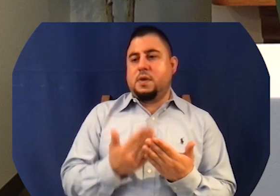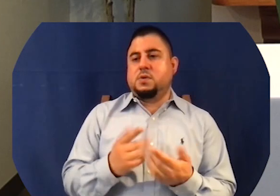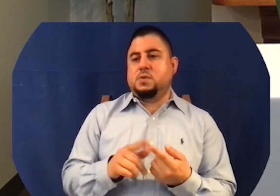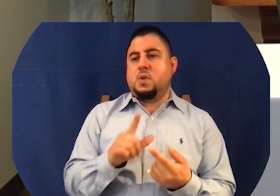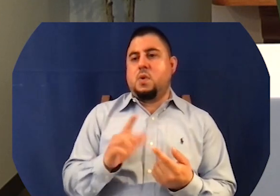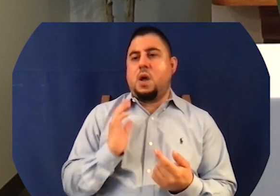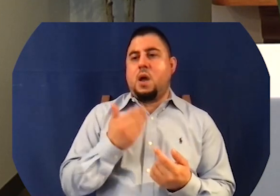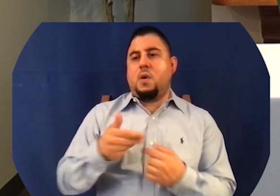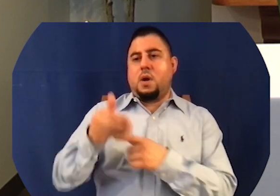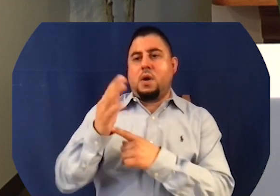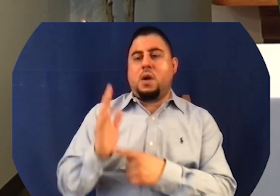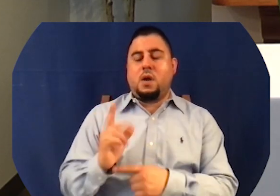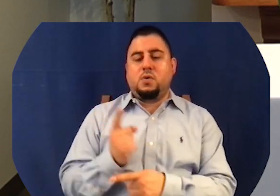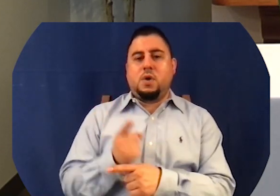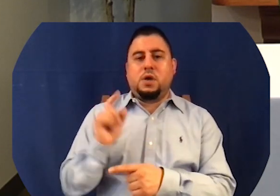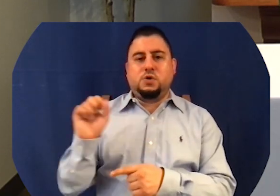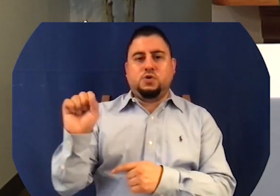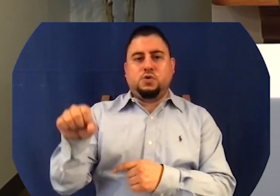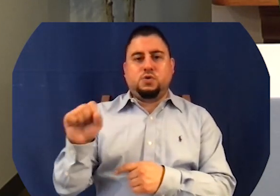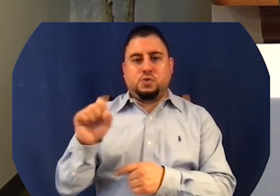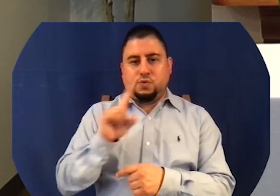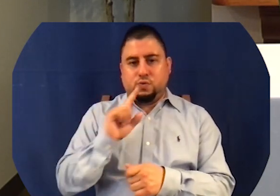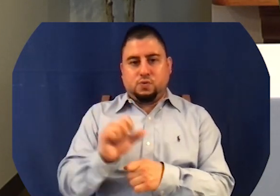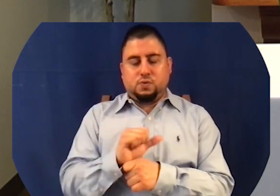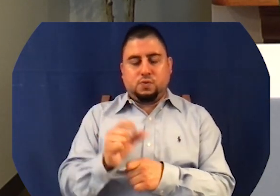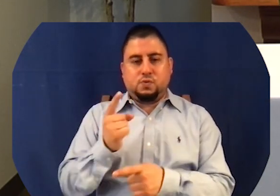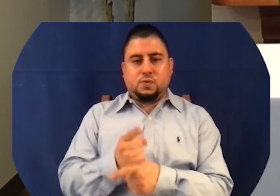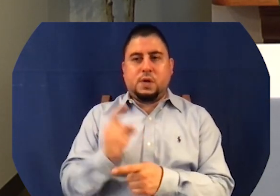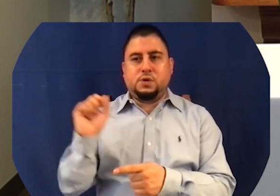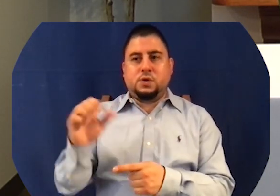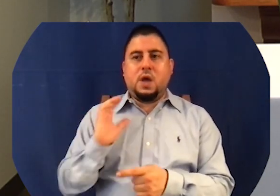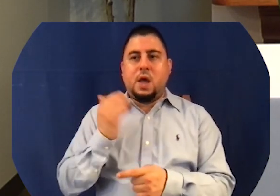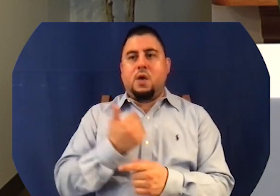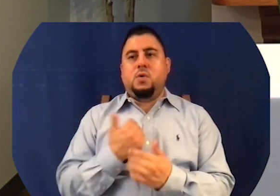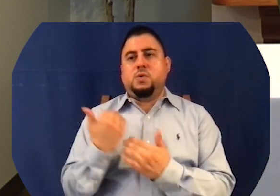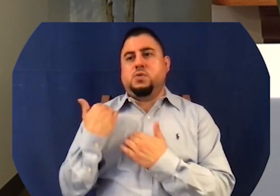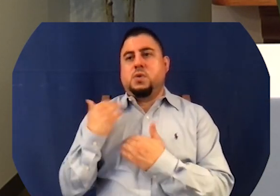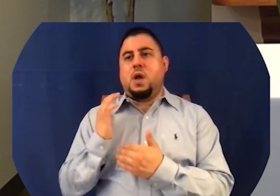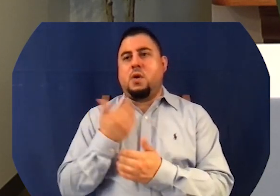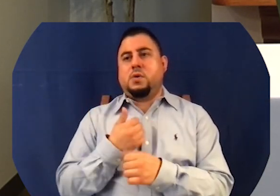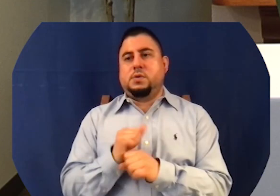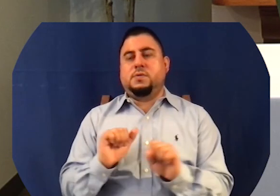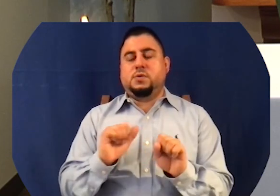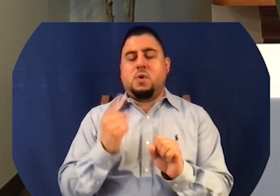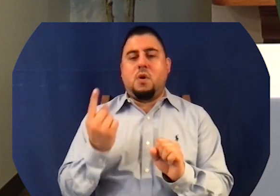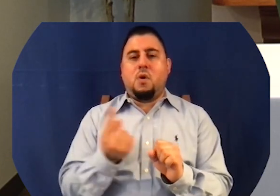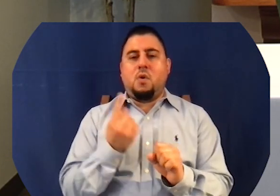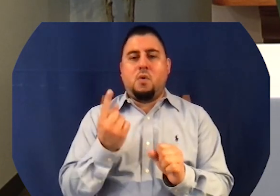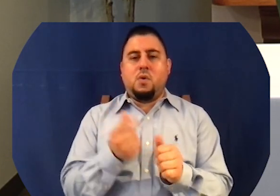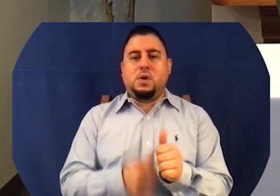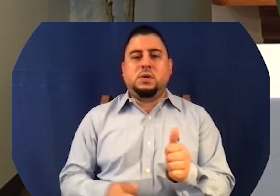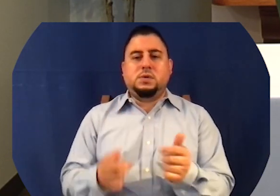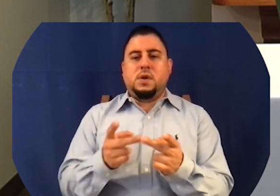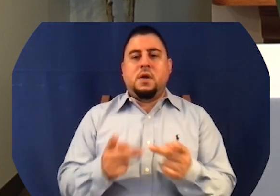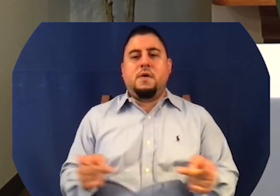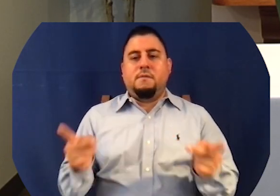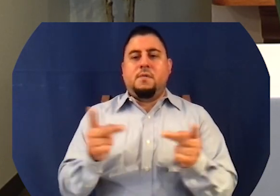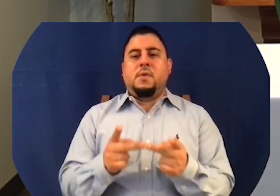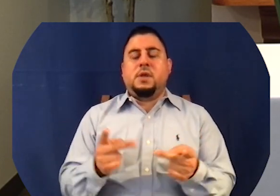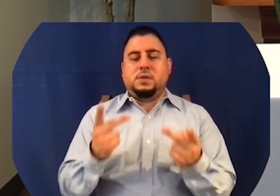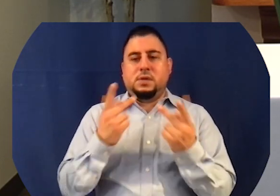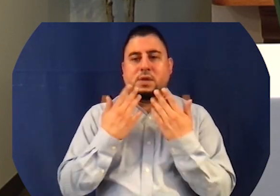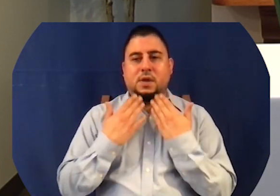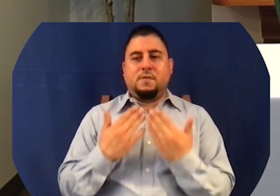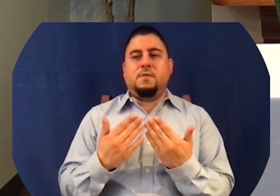our God. It is right and just. It is truly right and just, our duty and our salvation, always